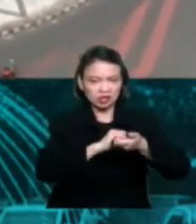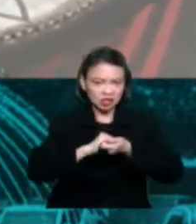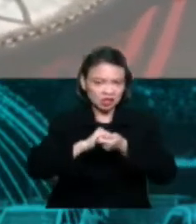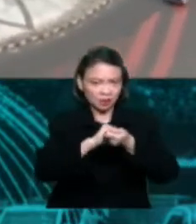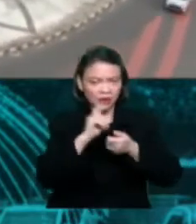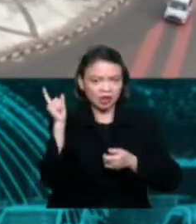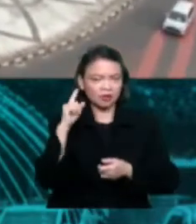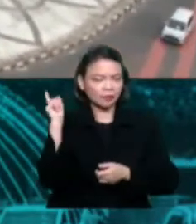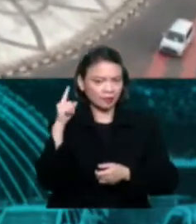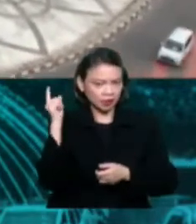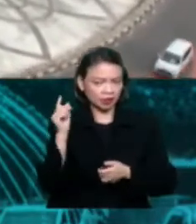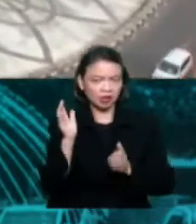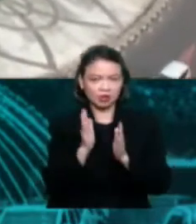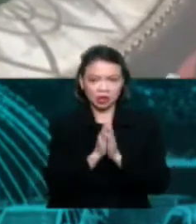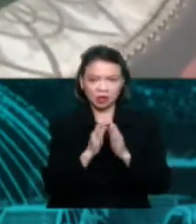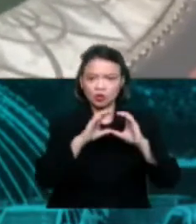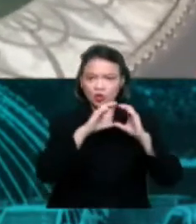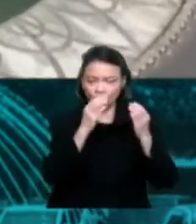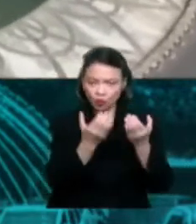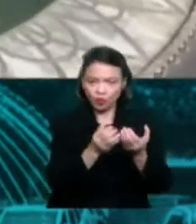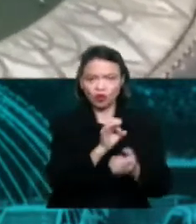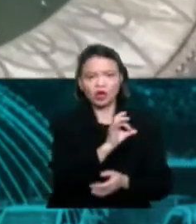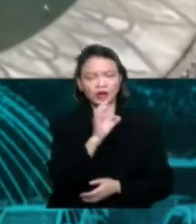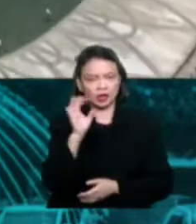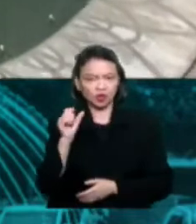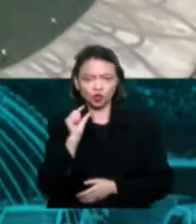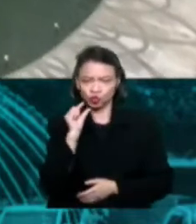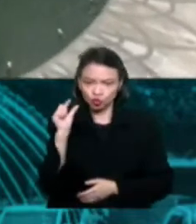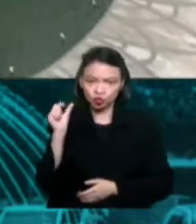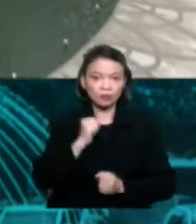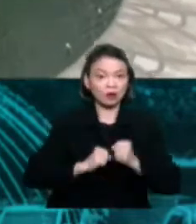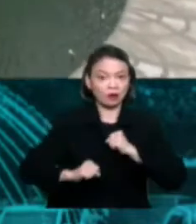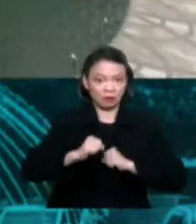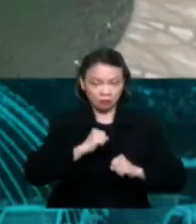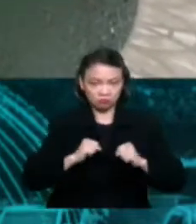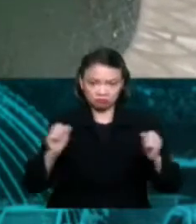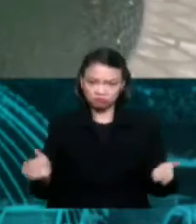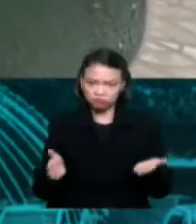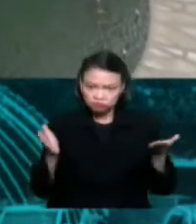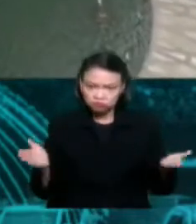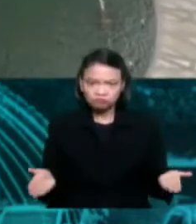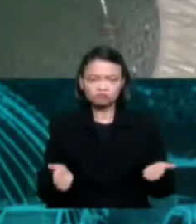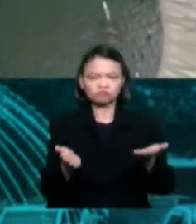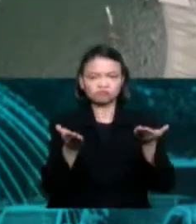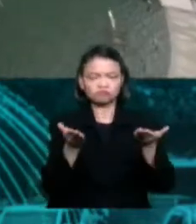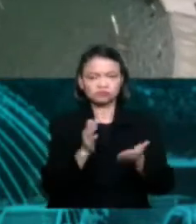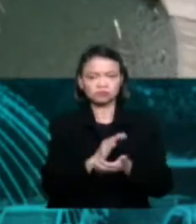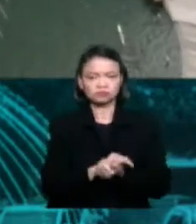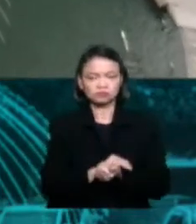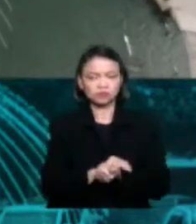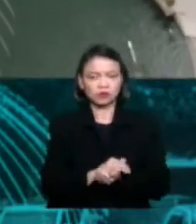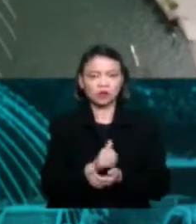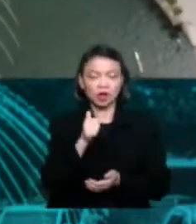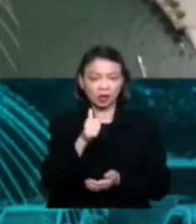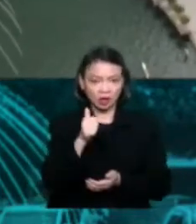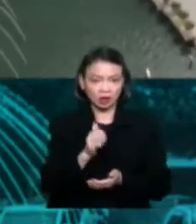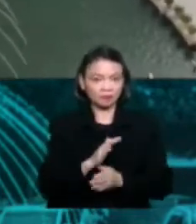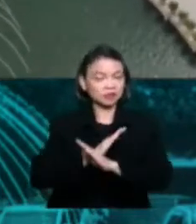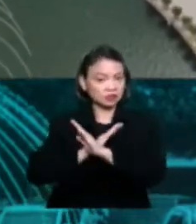to quit smoking, but not to encourage or allow children to learn smoking. Quite a significant proportion of school-age children